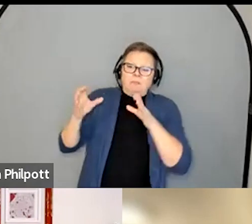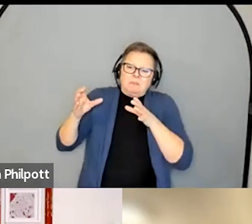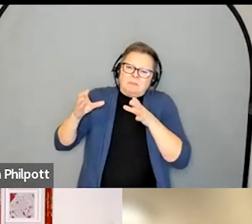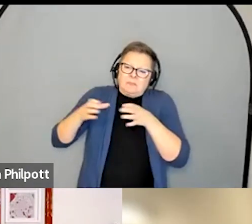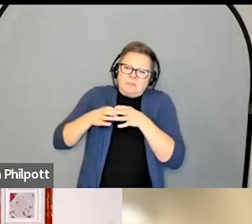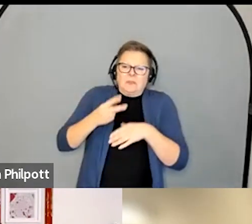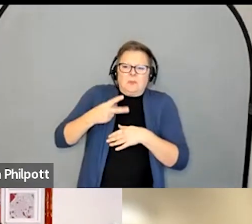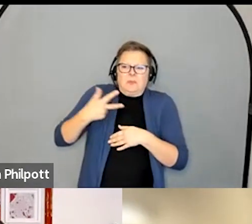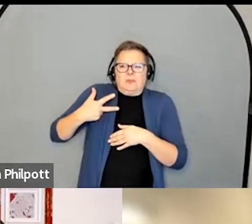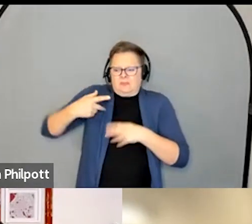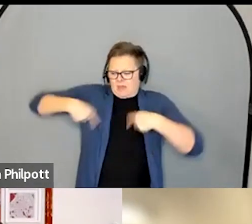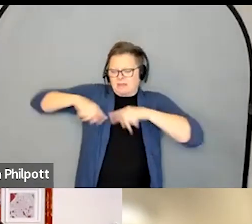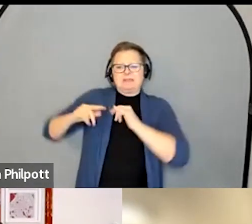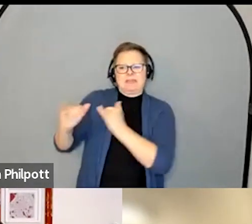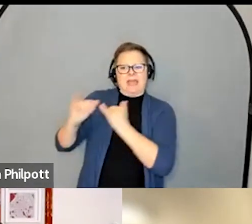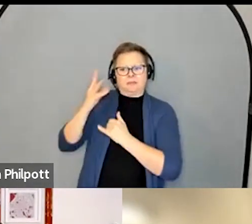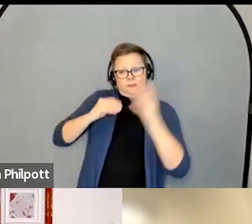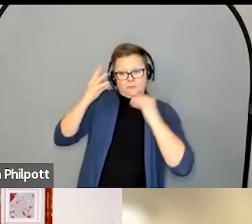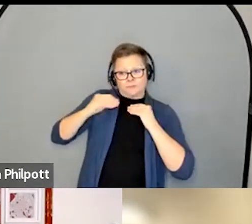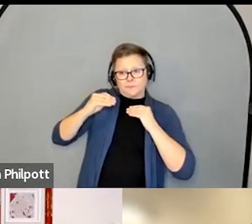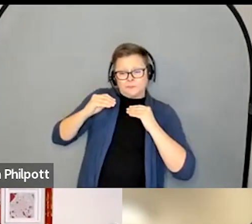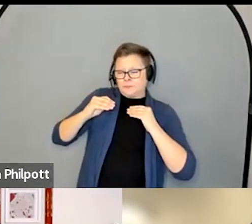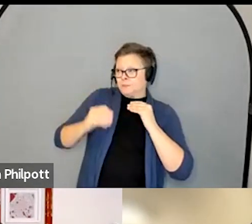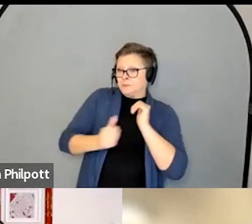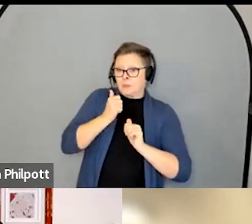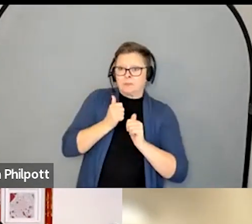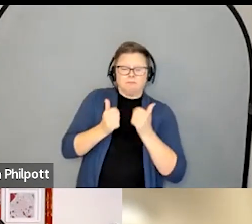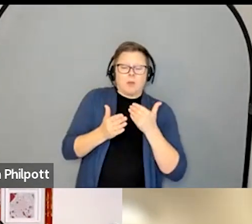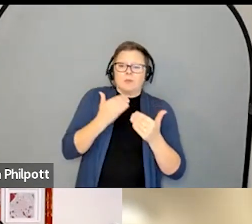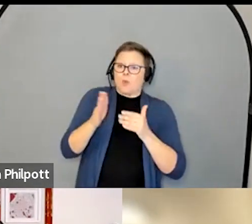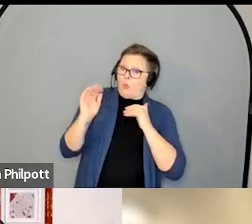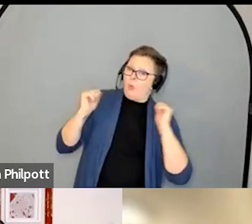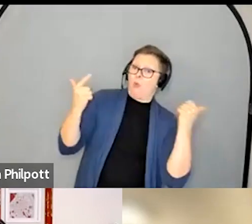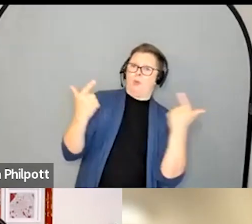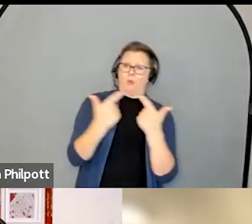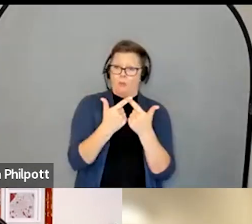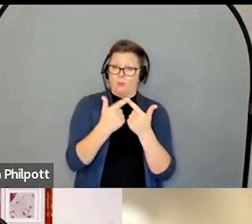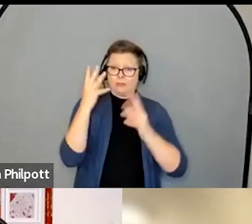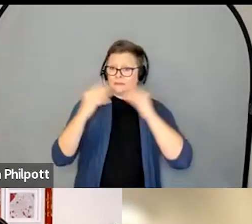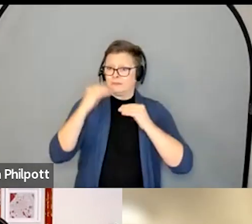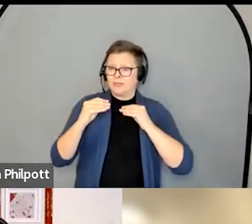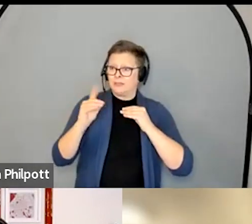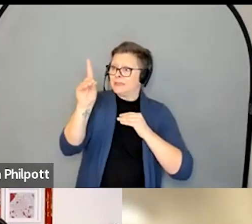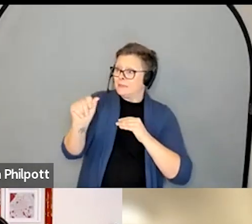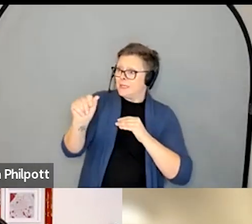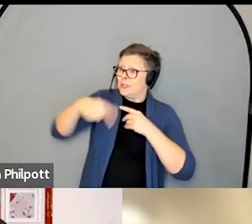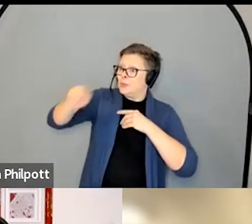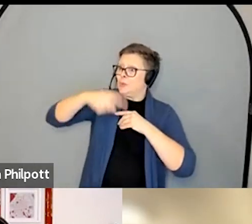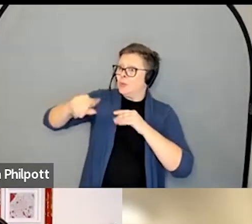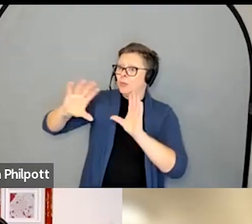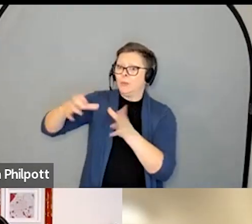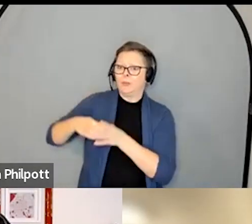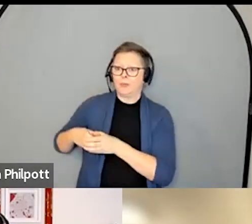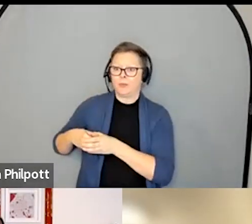lived experiences. In almost every scenario you can think of, the person with a disability in the workplace is in the minority, right?